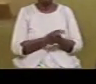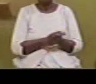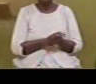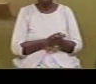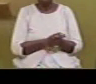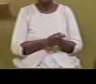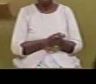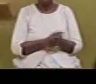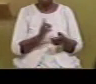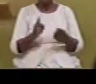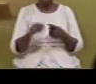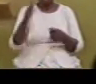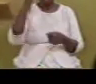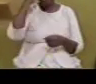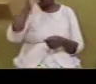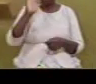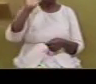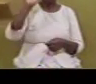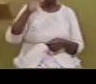to know him more,